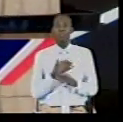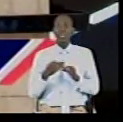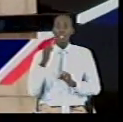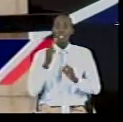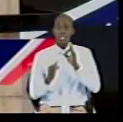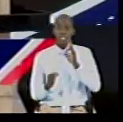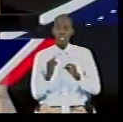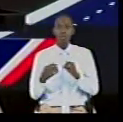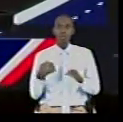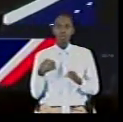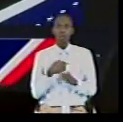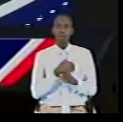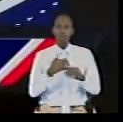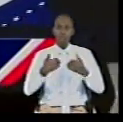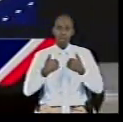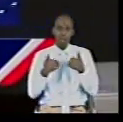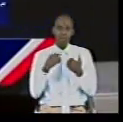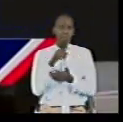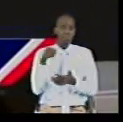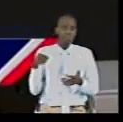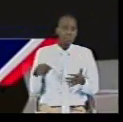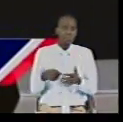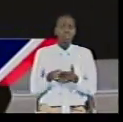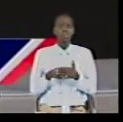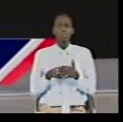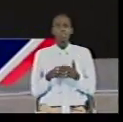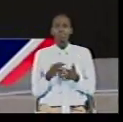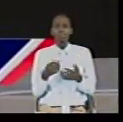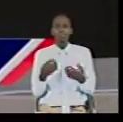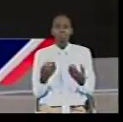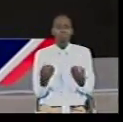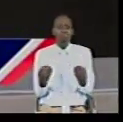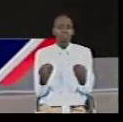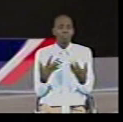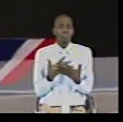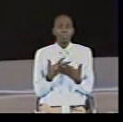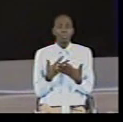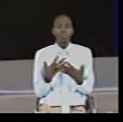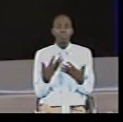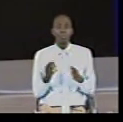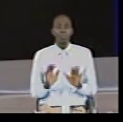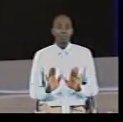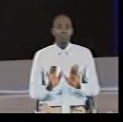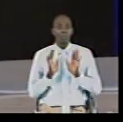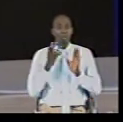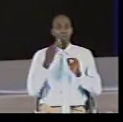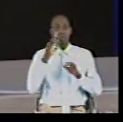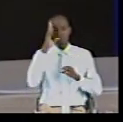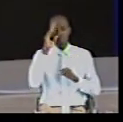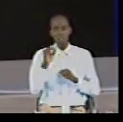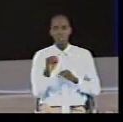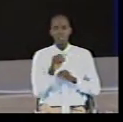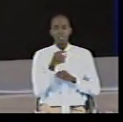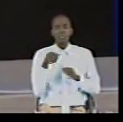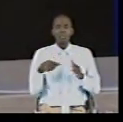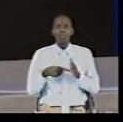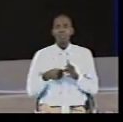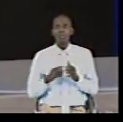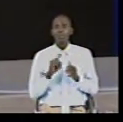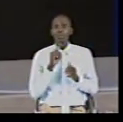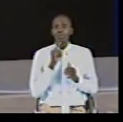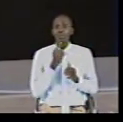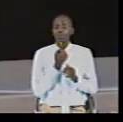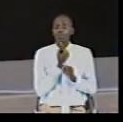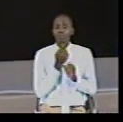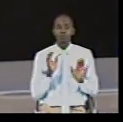this crippling fear of man, this terrorizing fear of